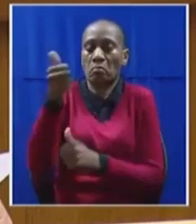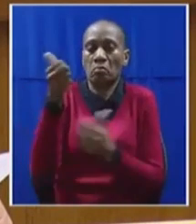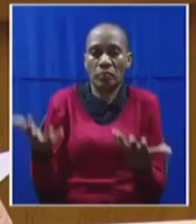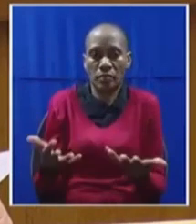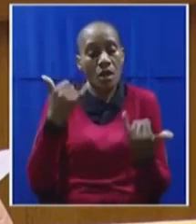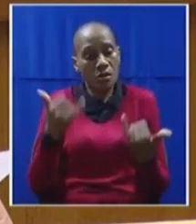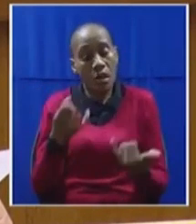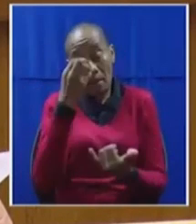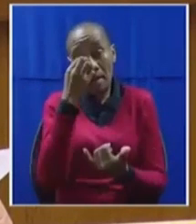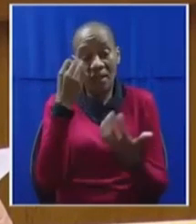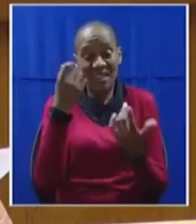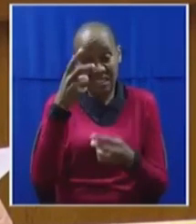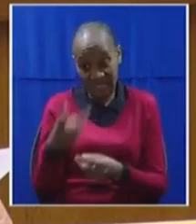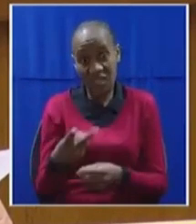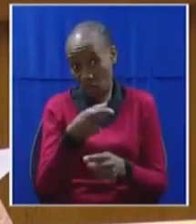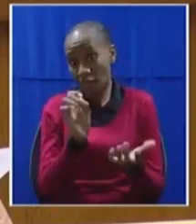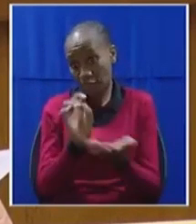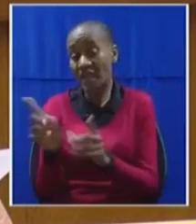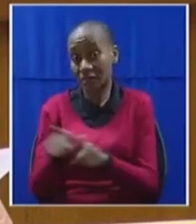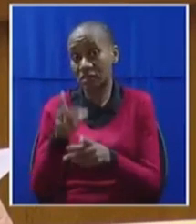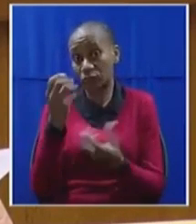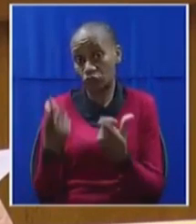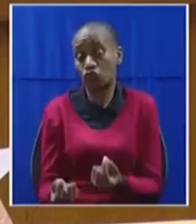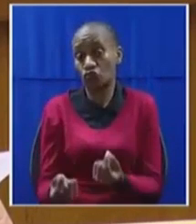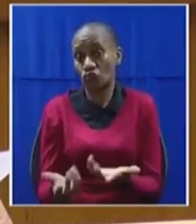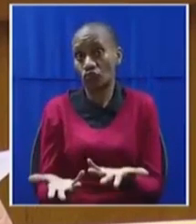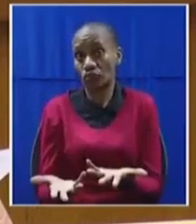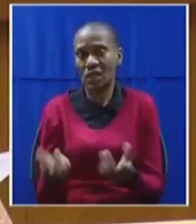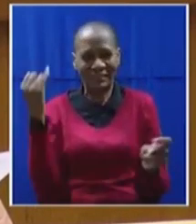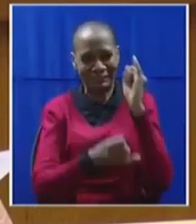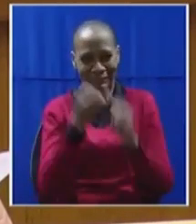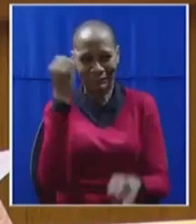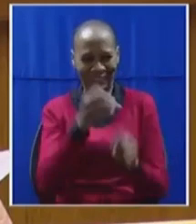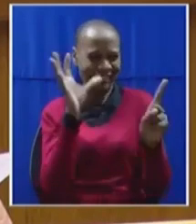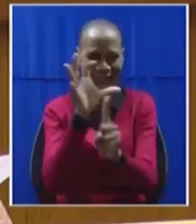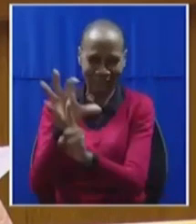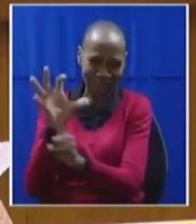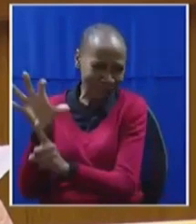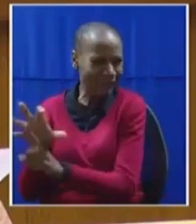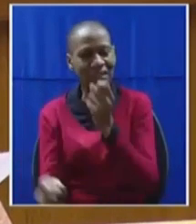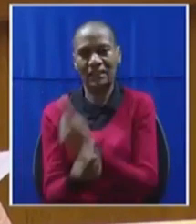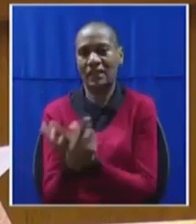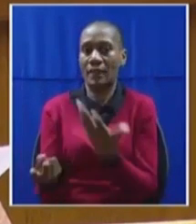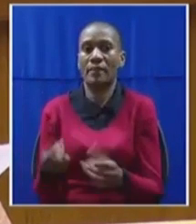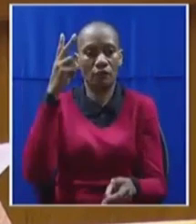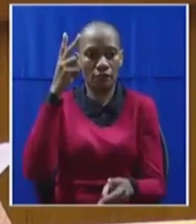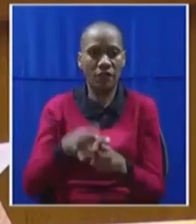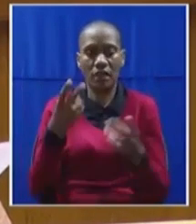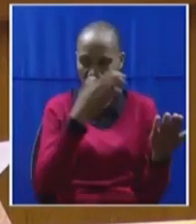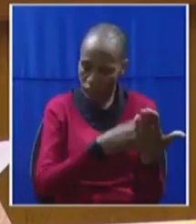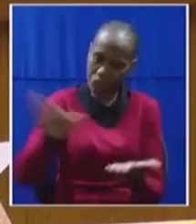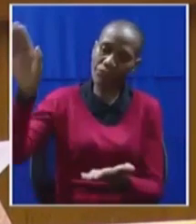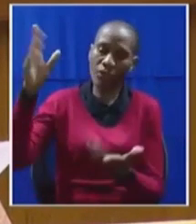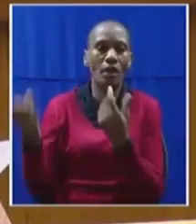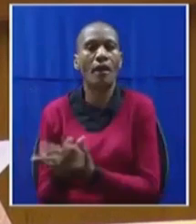in fact I gather he's out, did exactly that. They are attacked, their characters assassinated, and they are disposed of.